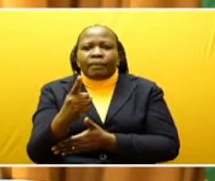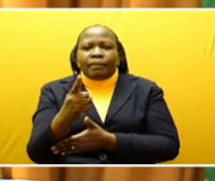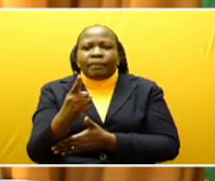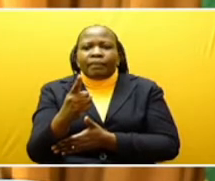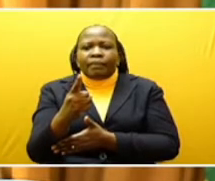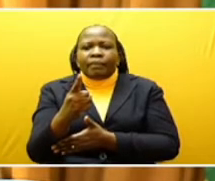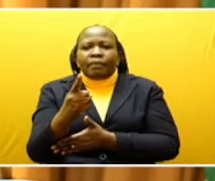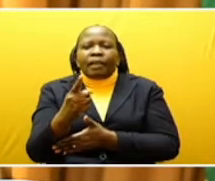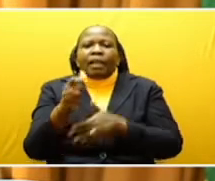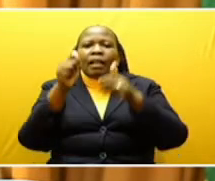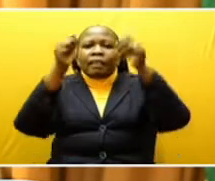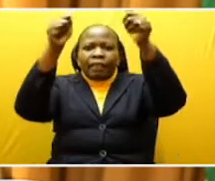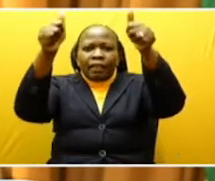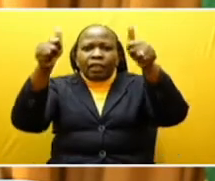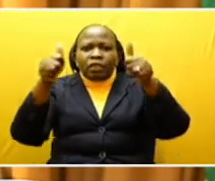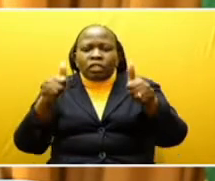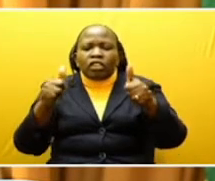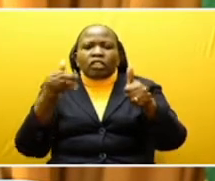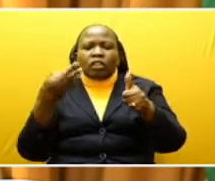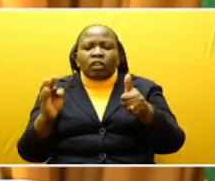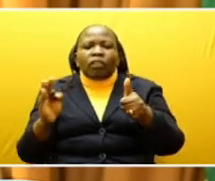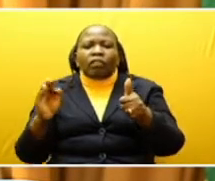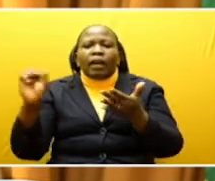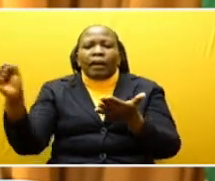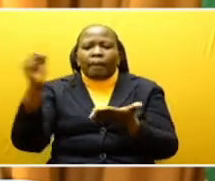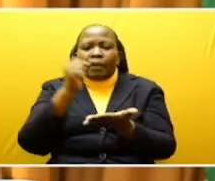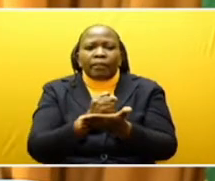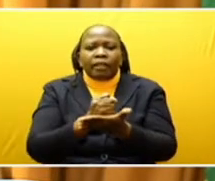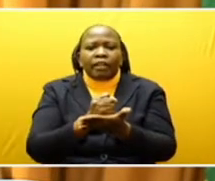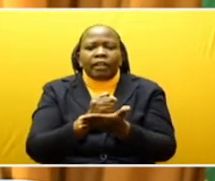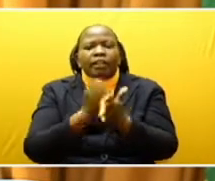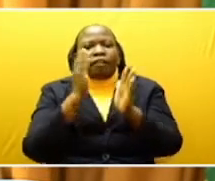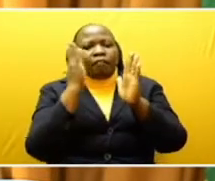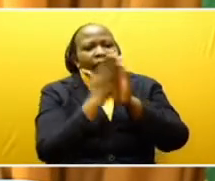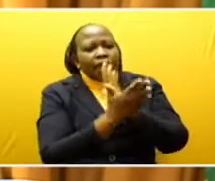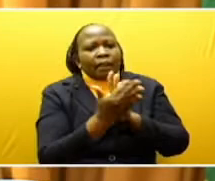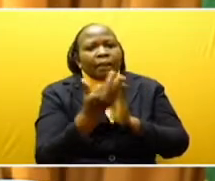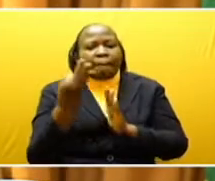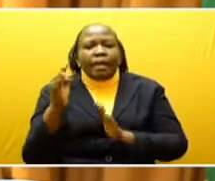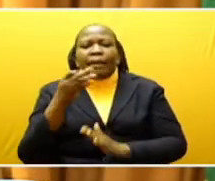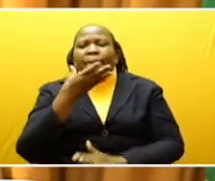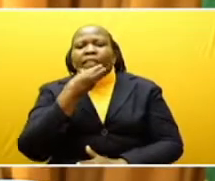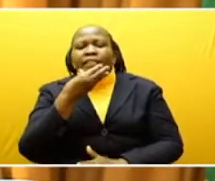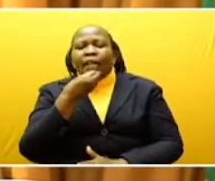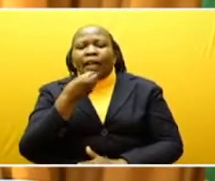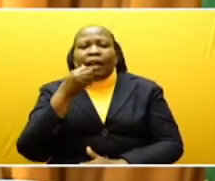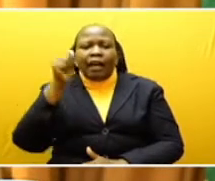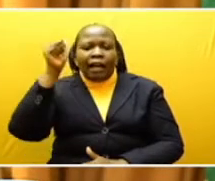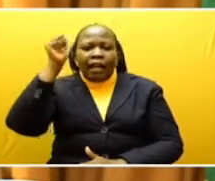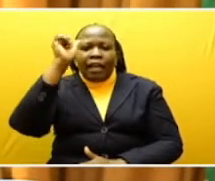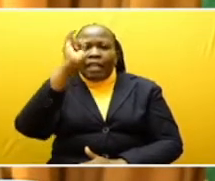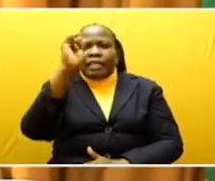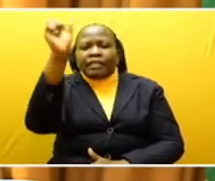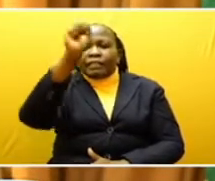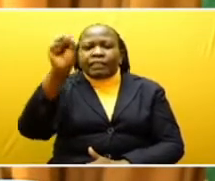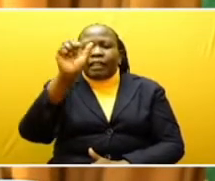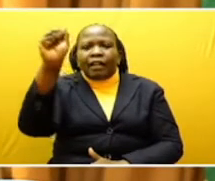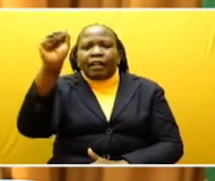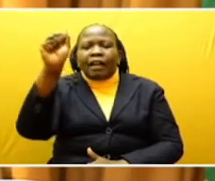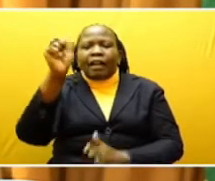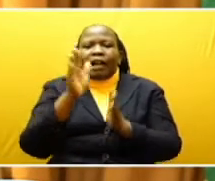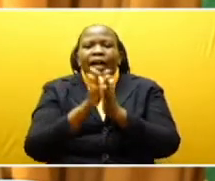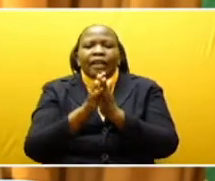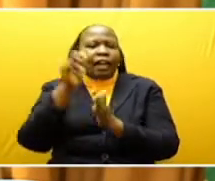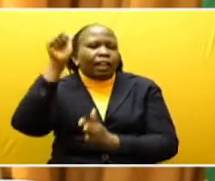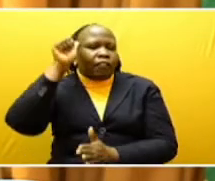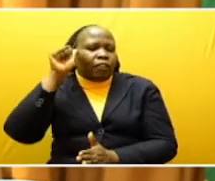the notice of appointment filed by ISA and Company Advocates is struck out. The